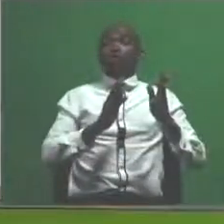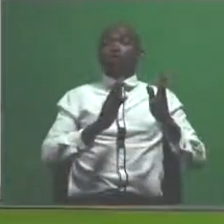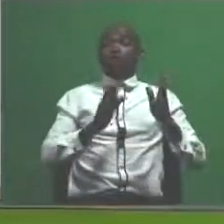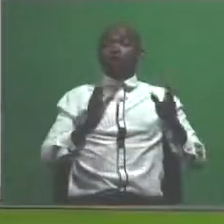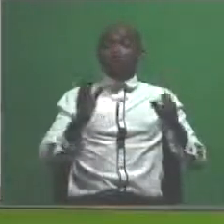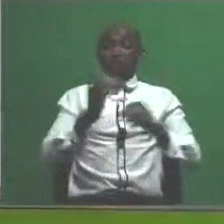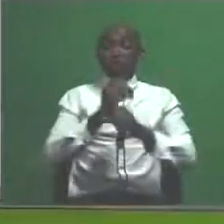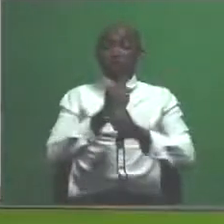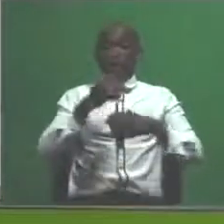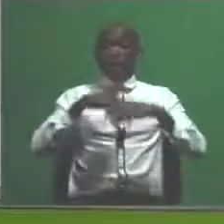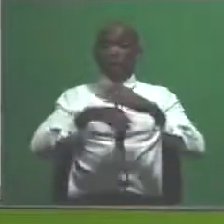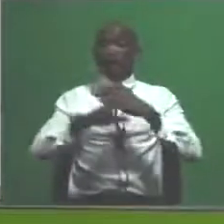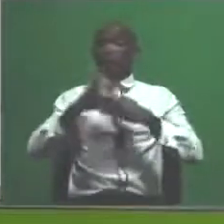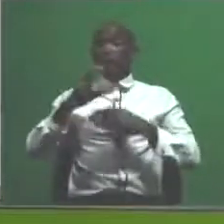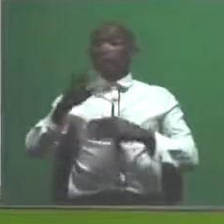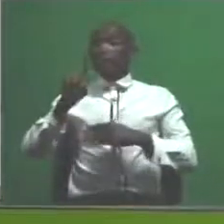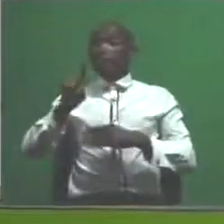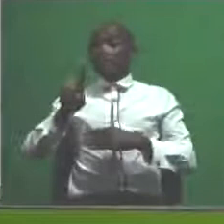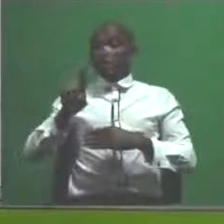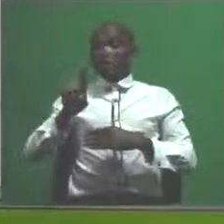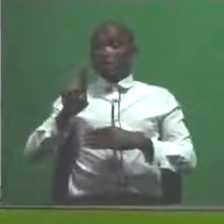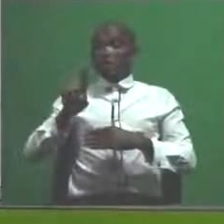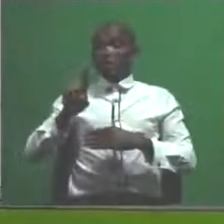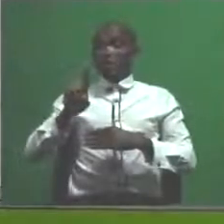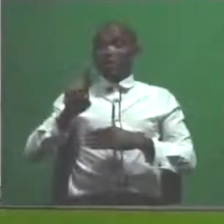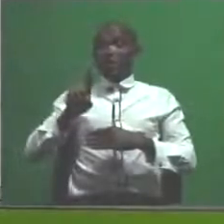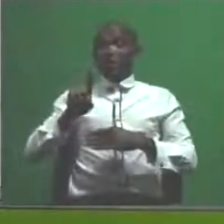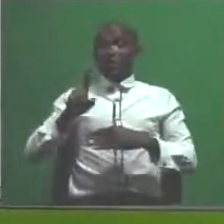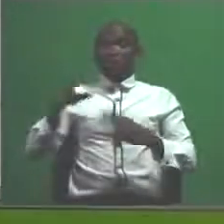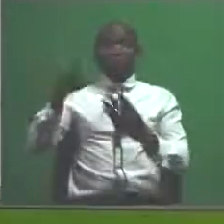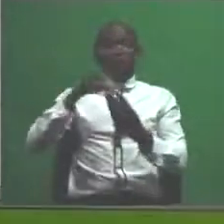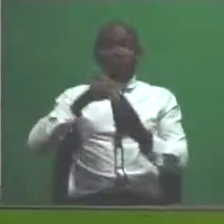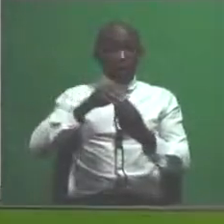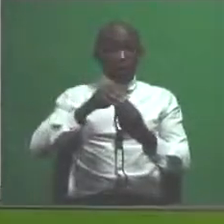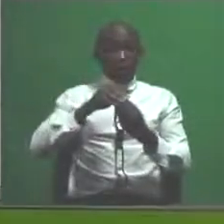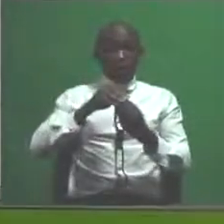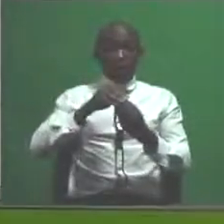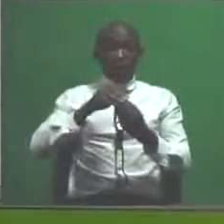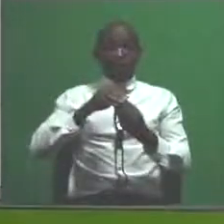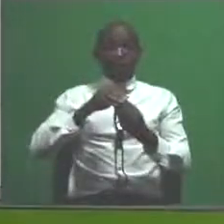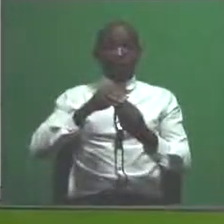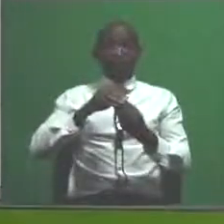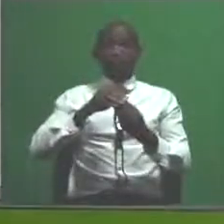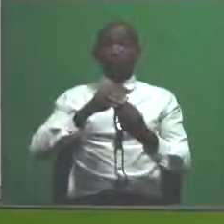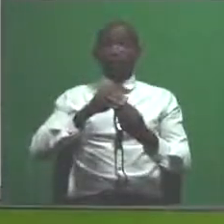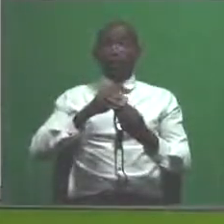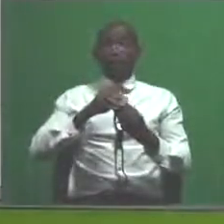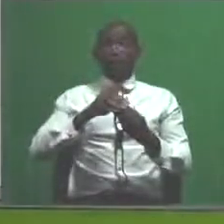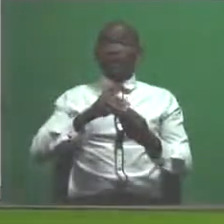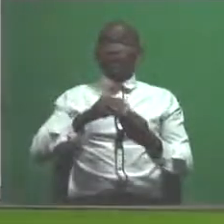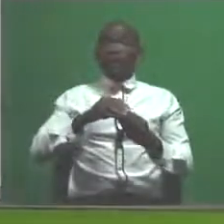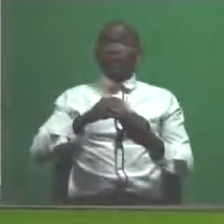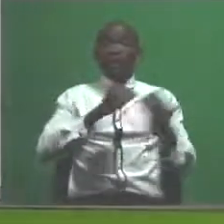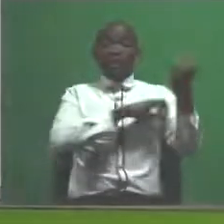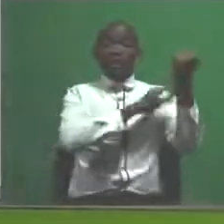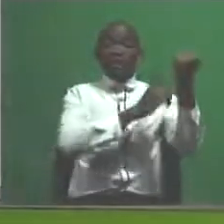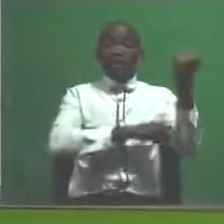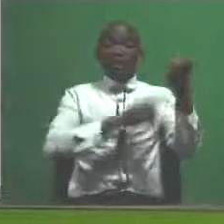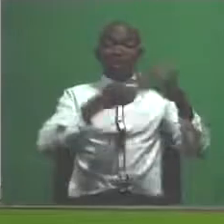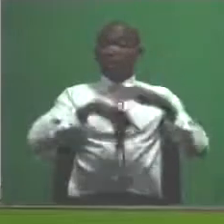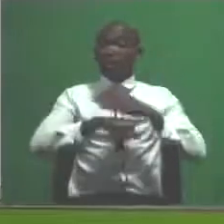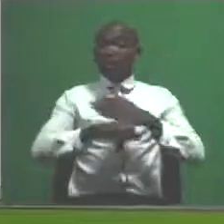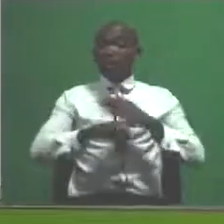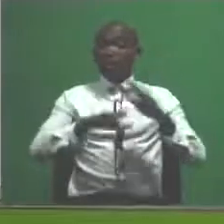product C and D, plus the energy from the surrounding. That's why here we have much